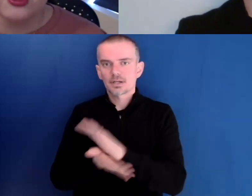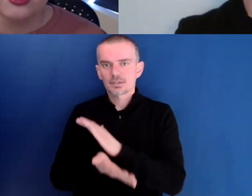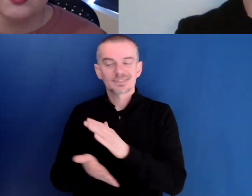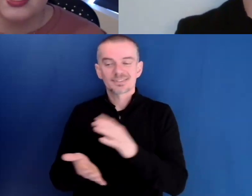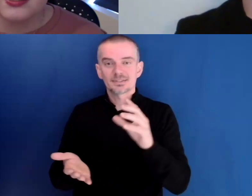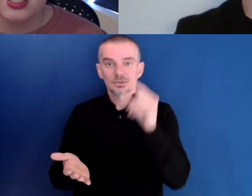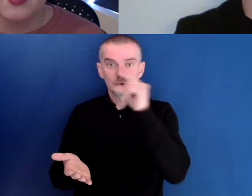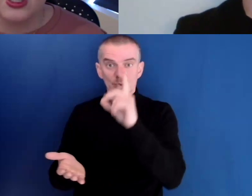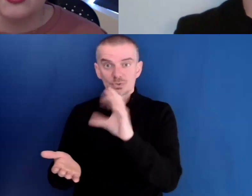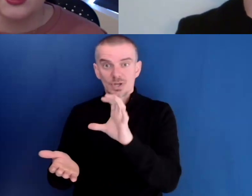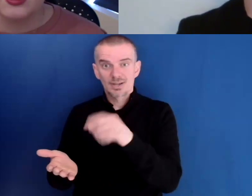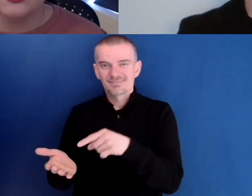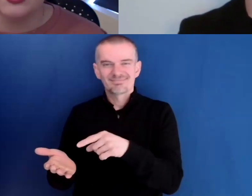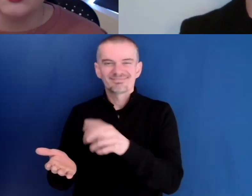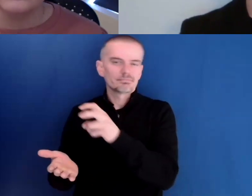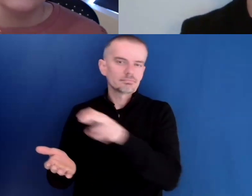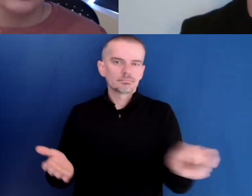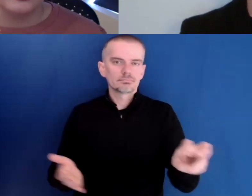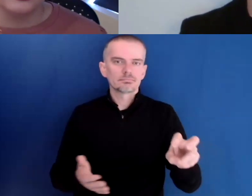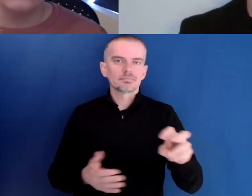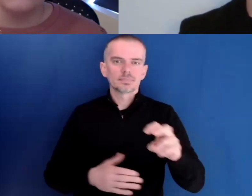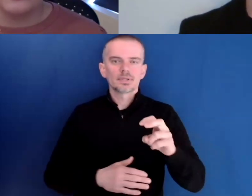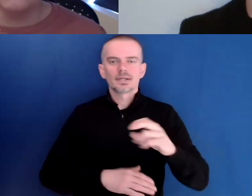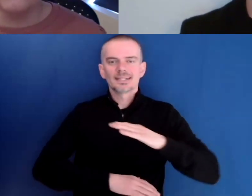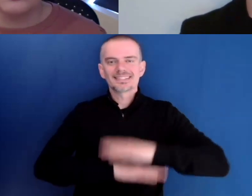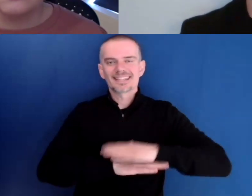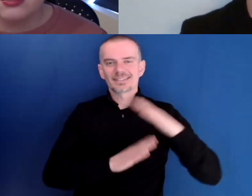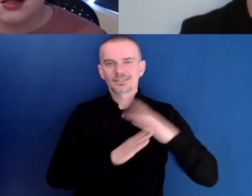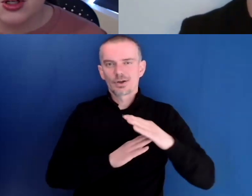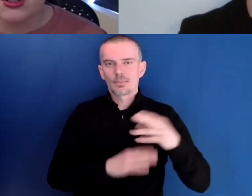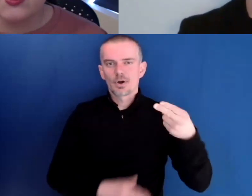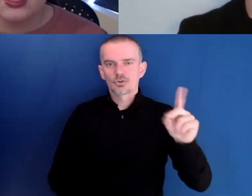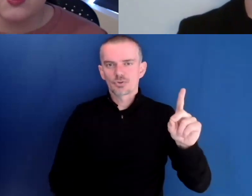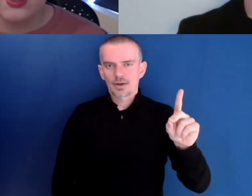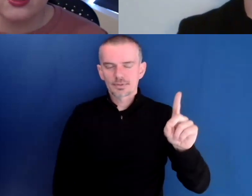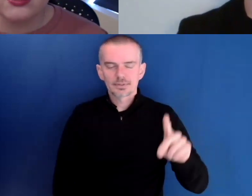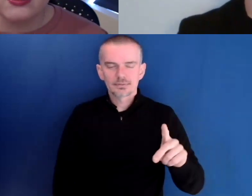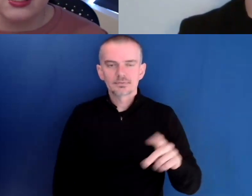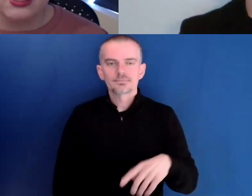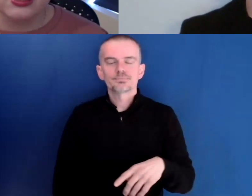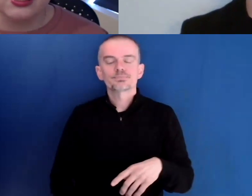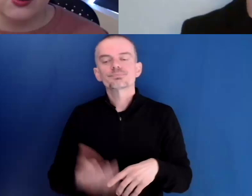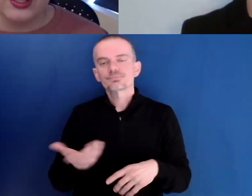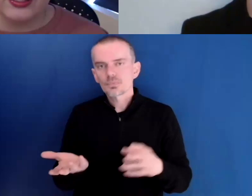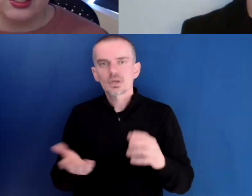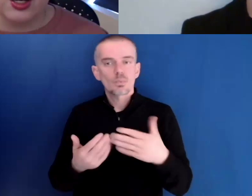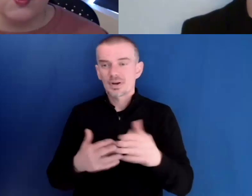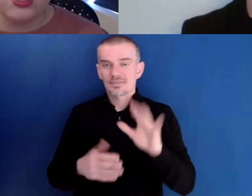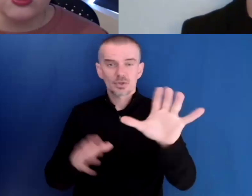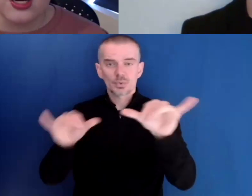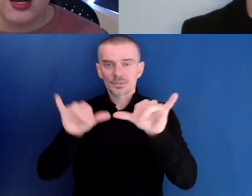Drive folders to a desktop hard drive. So no matter what system you're using, whether it's,